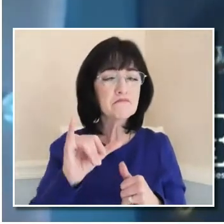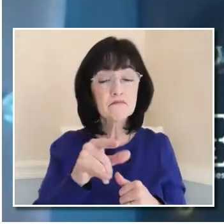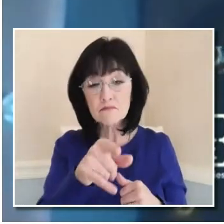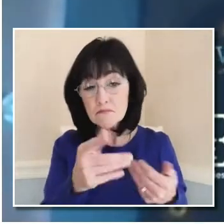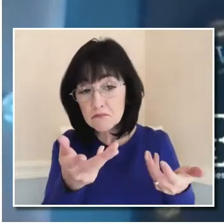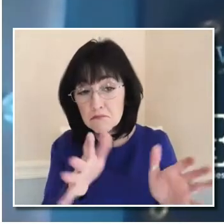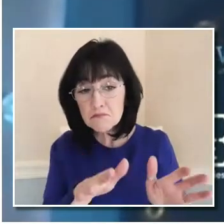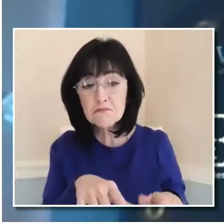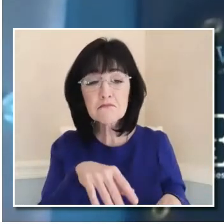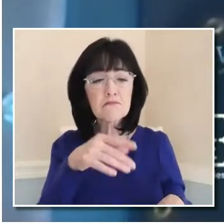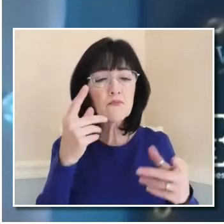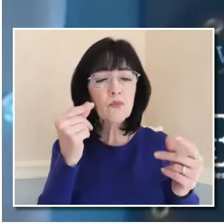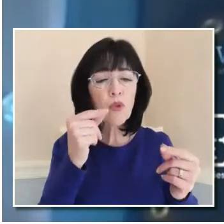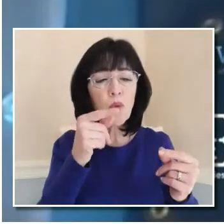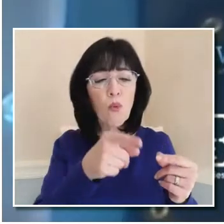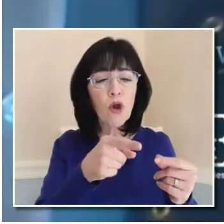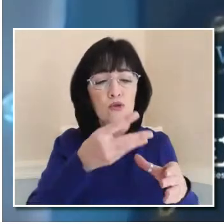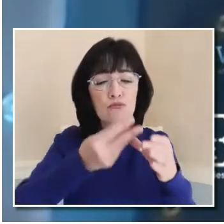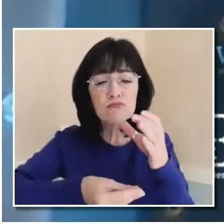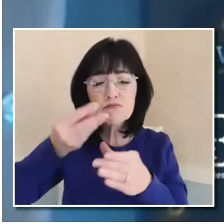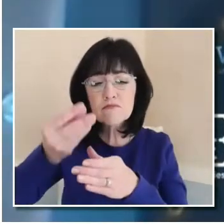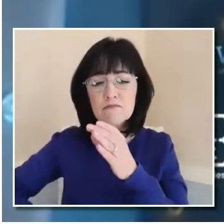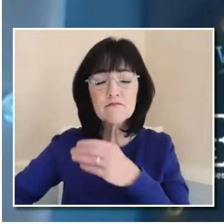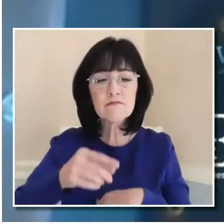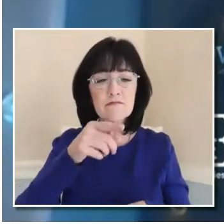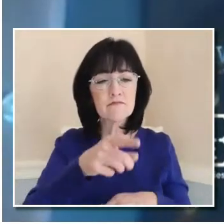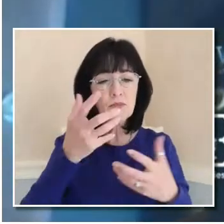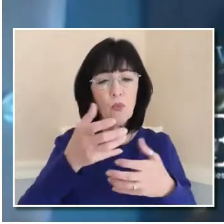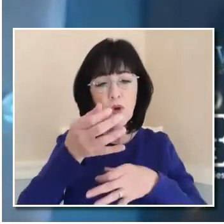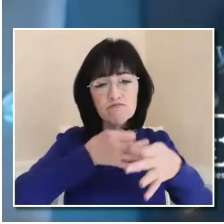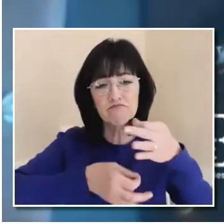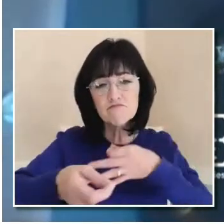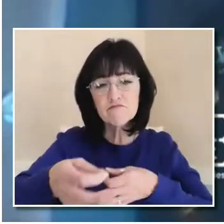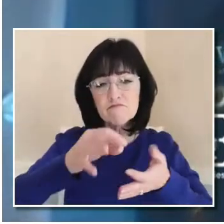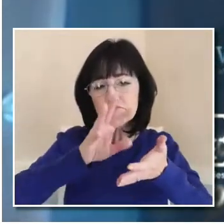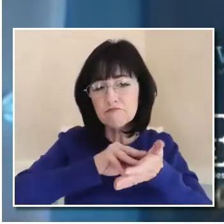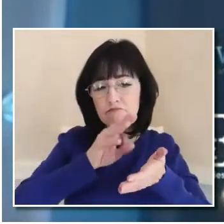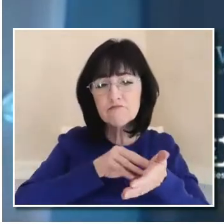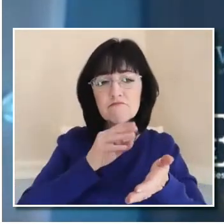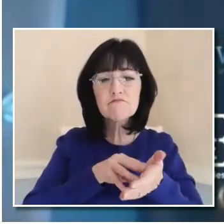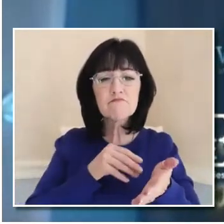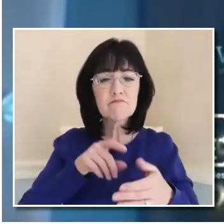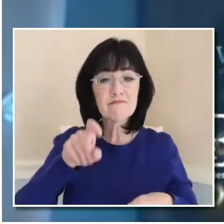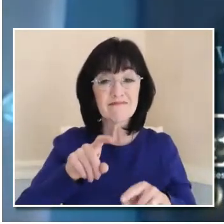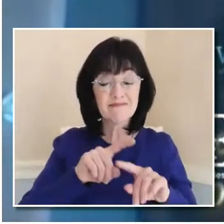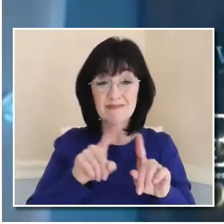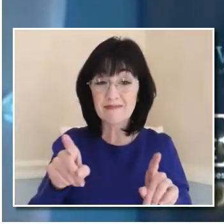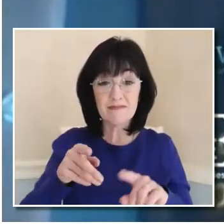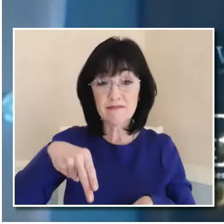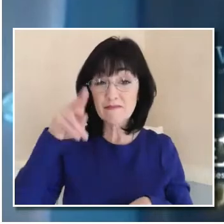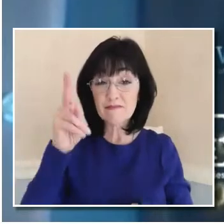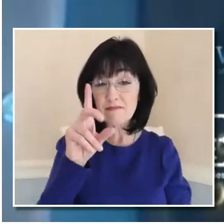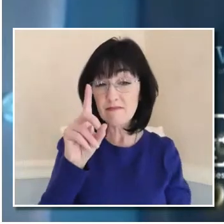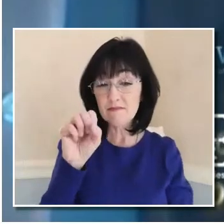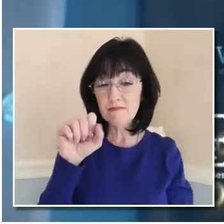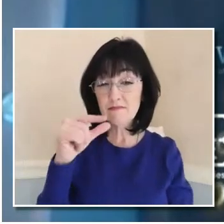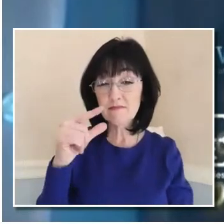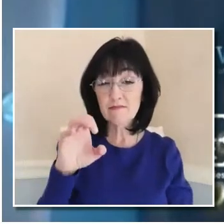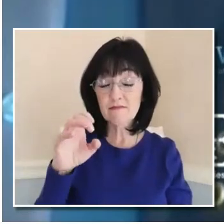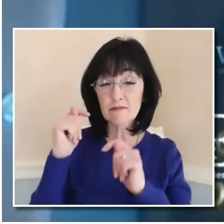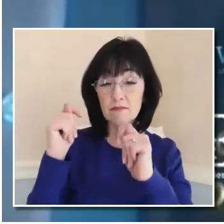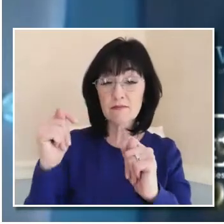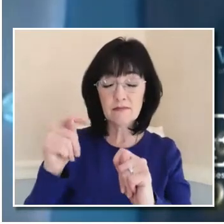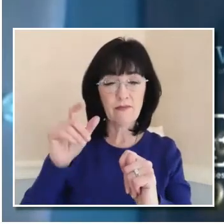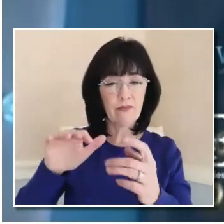might have gaps in and what you might need academically. But high dosage tutoring is